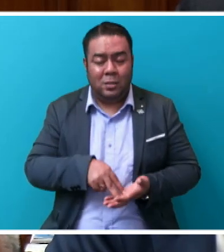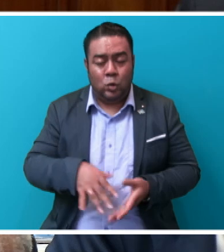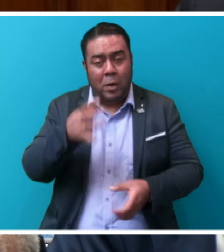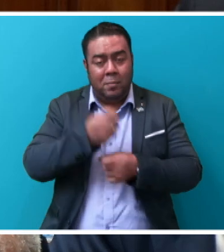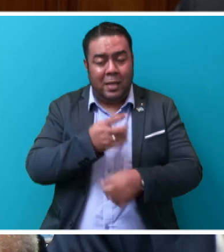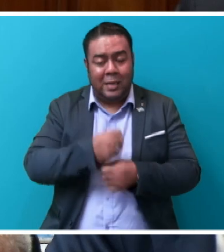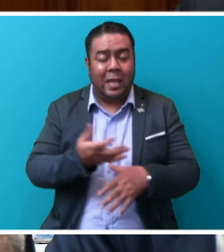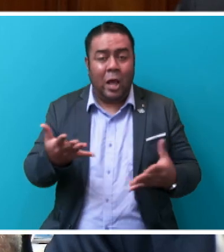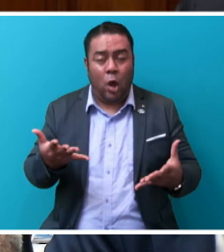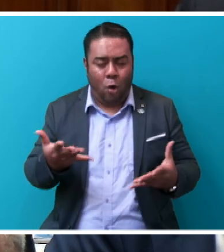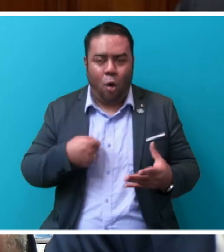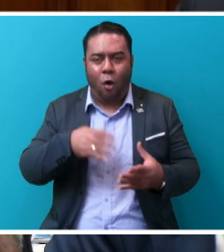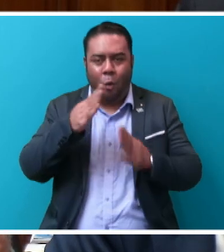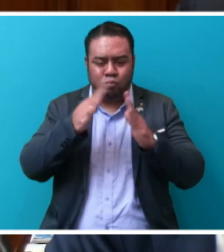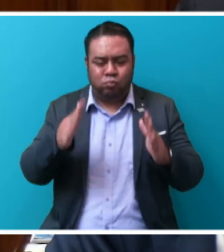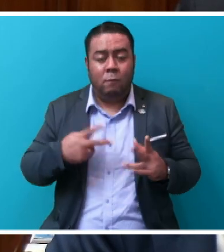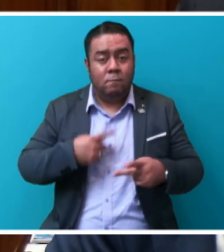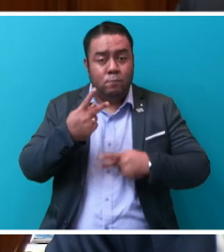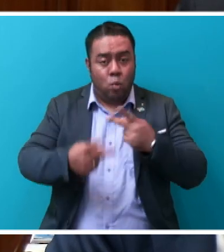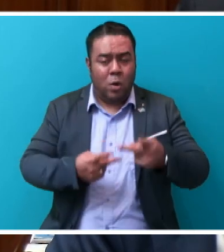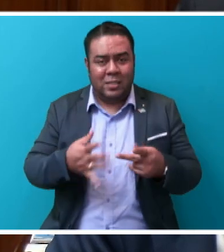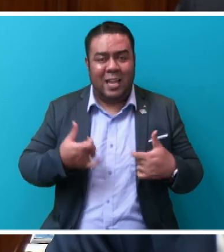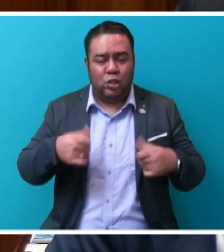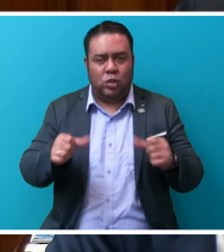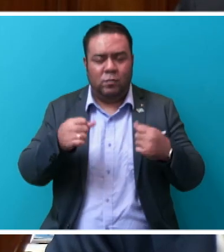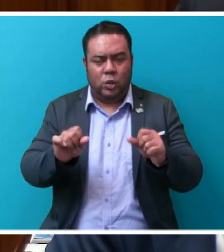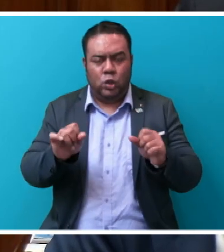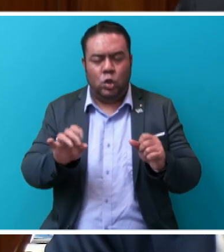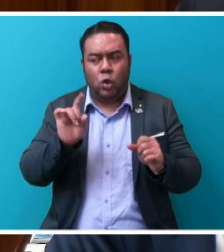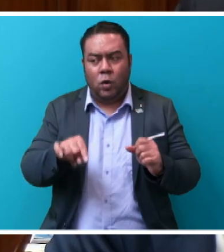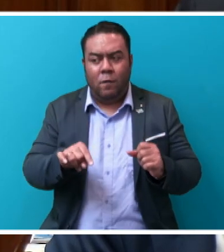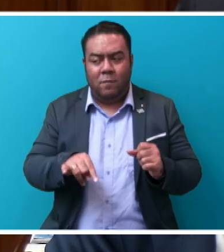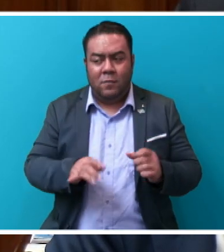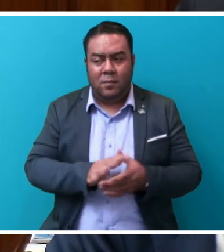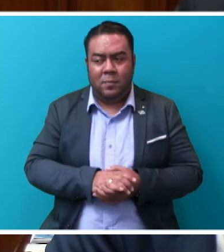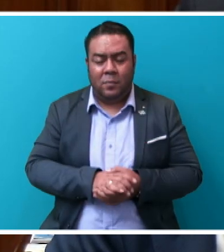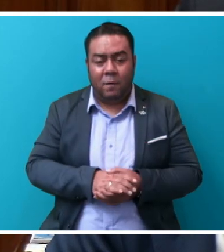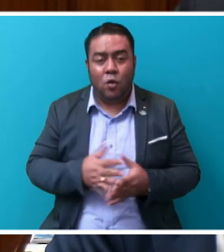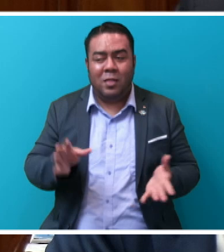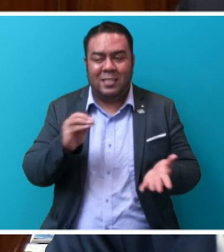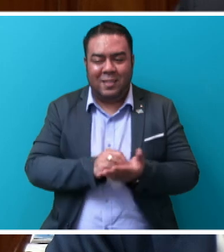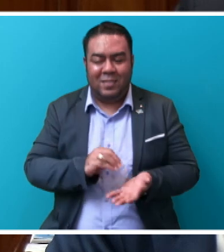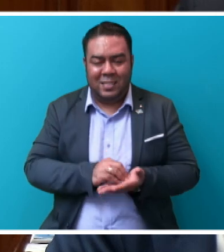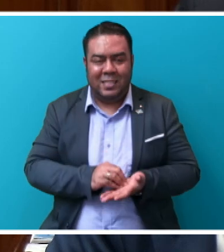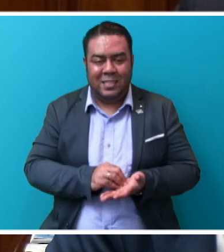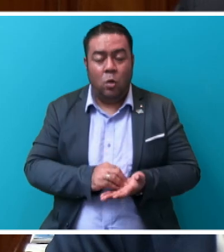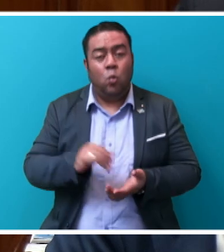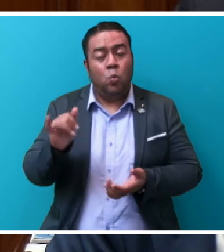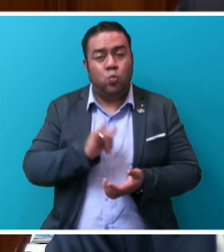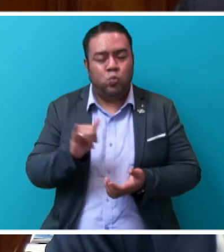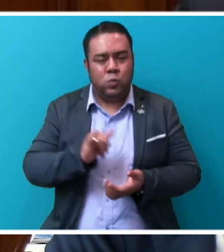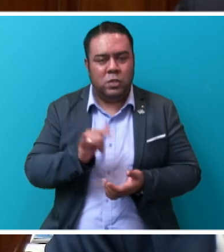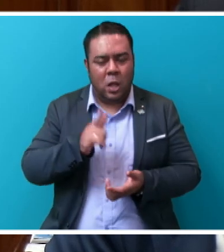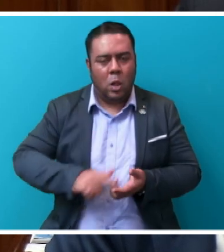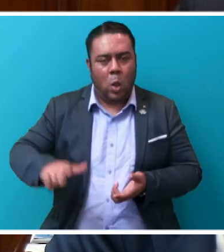this August House on the progress and achievements of the formal employment services, which is the